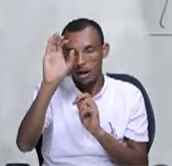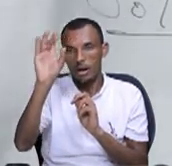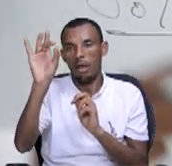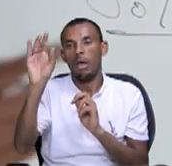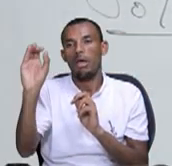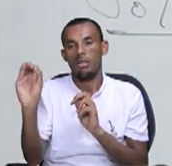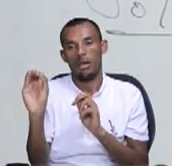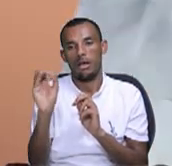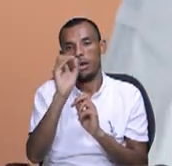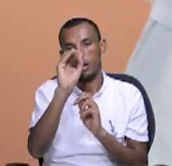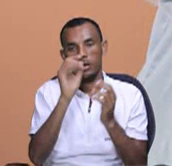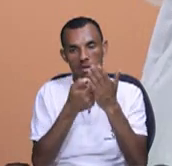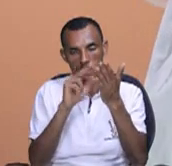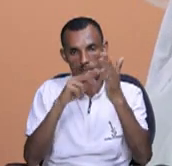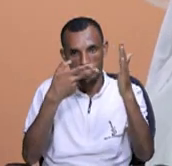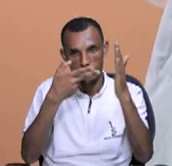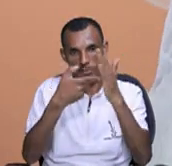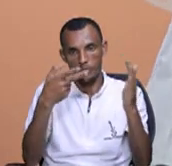180 degree. This mean